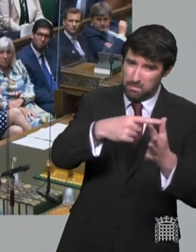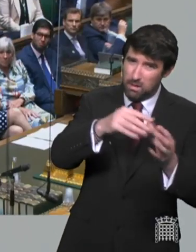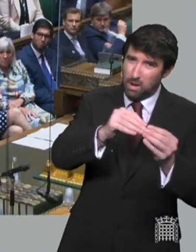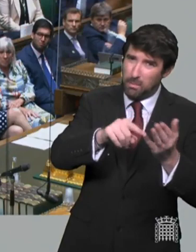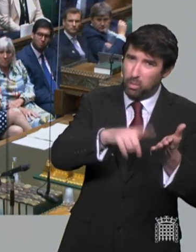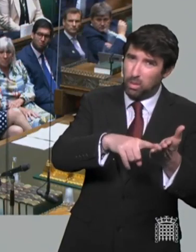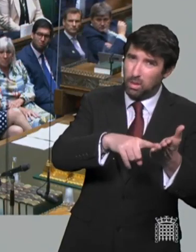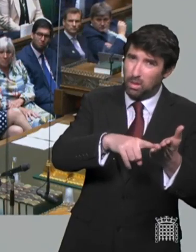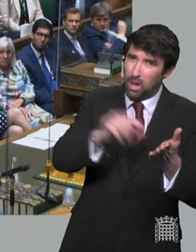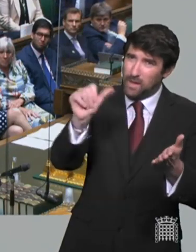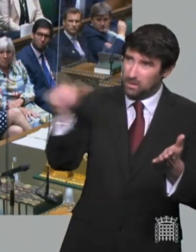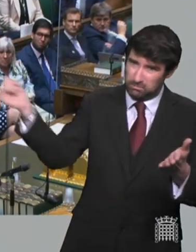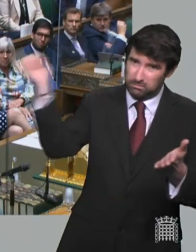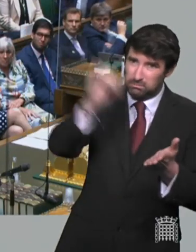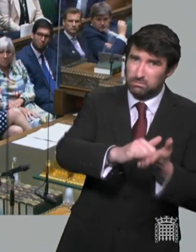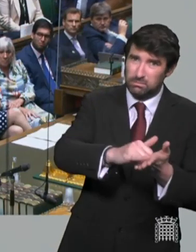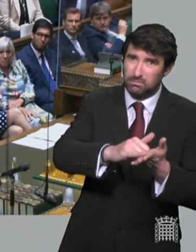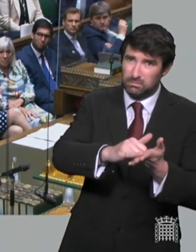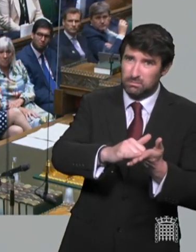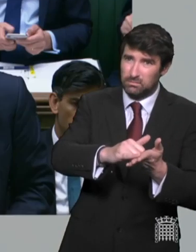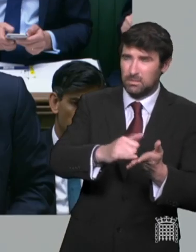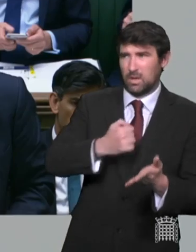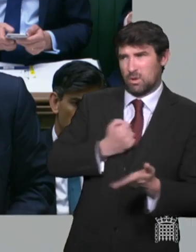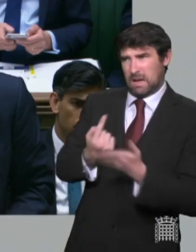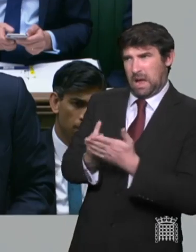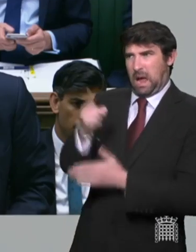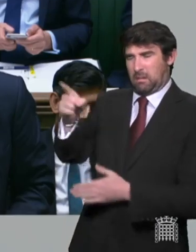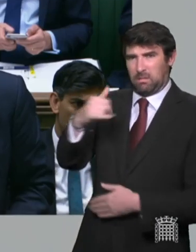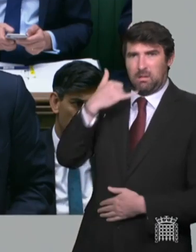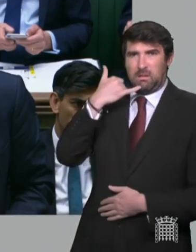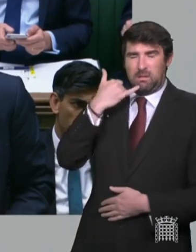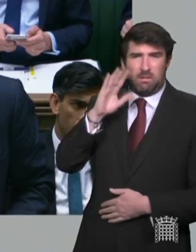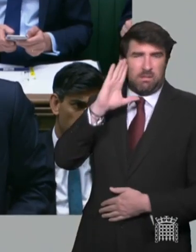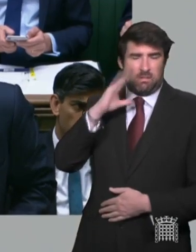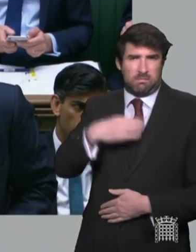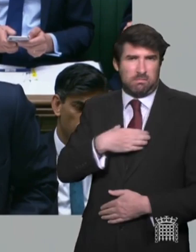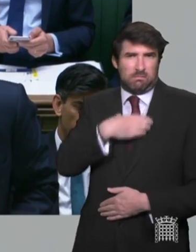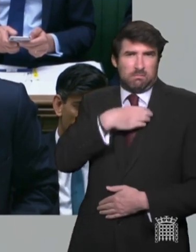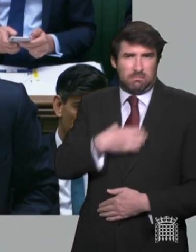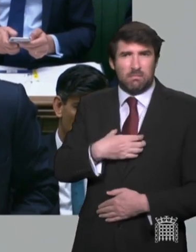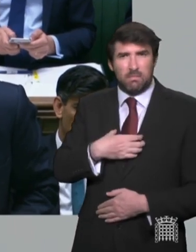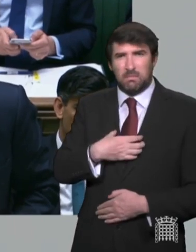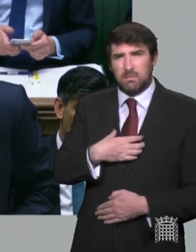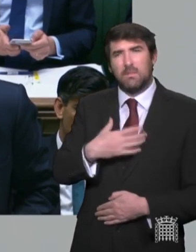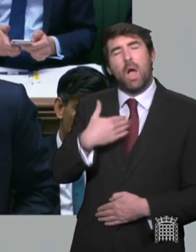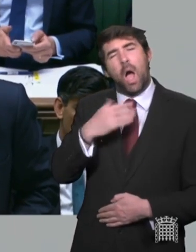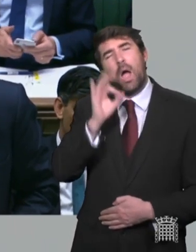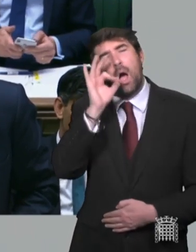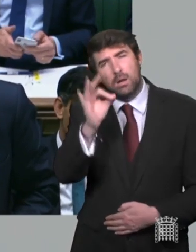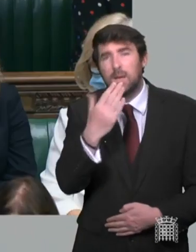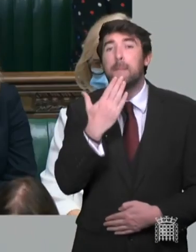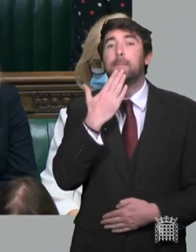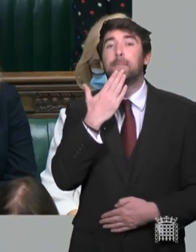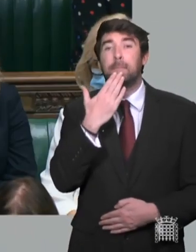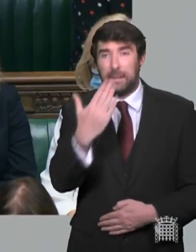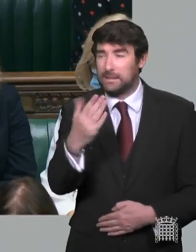exercise this country has undertaken. I'm sorry to hear about the particular case that she raises. Can I propose that can I ask her to send